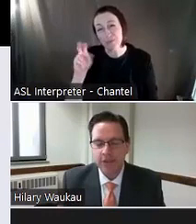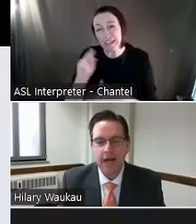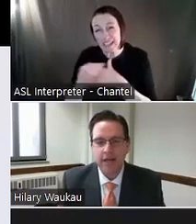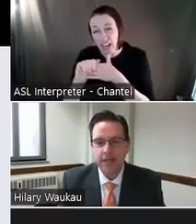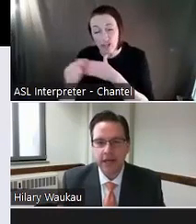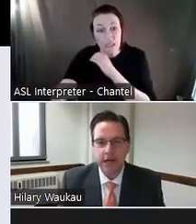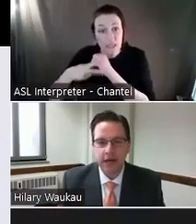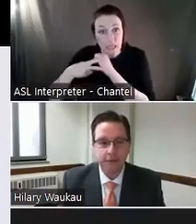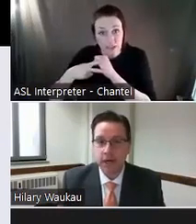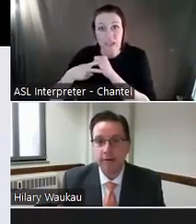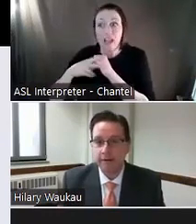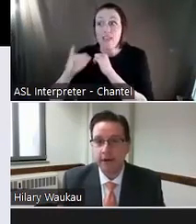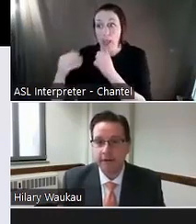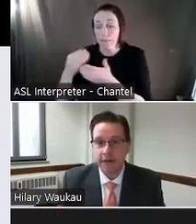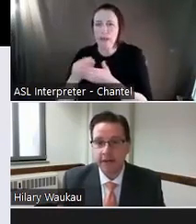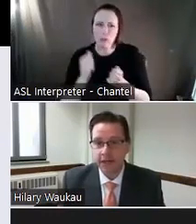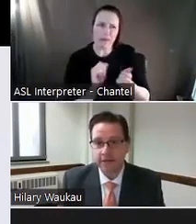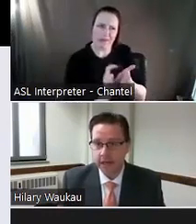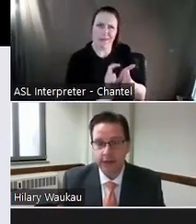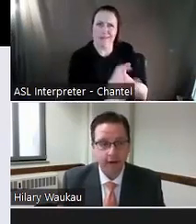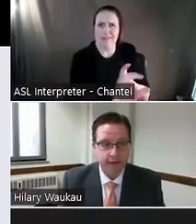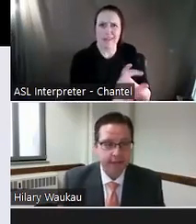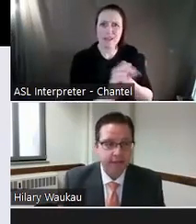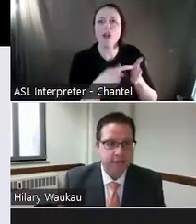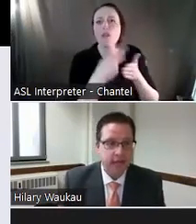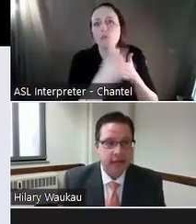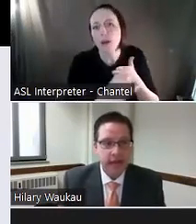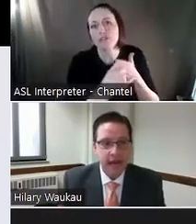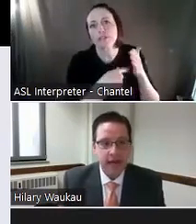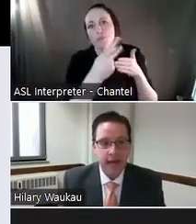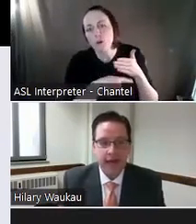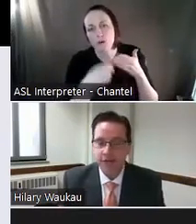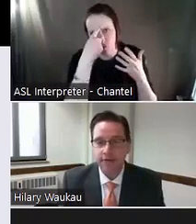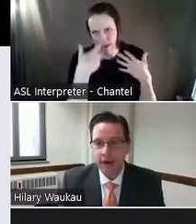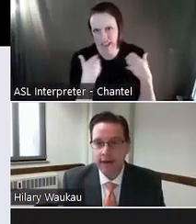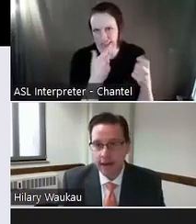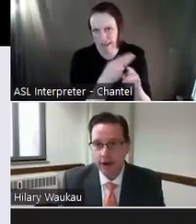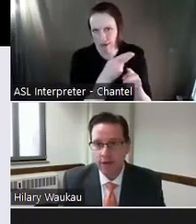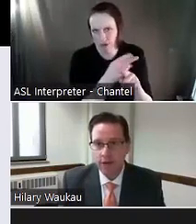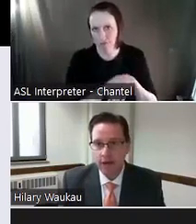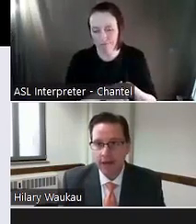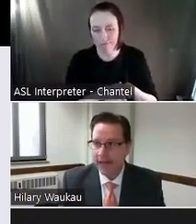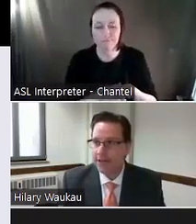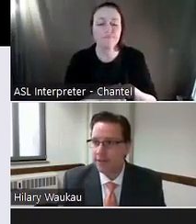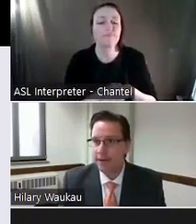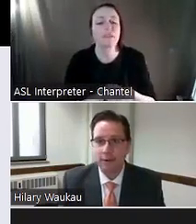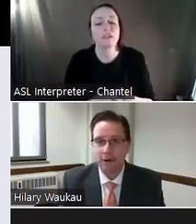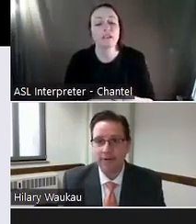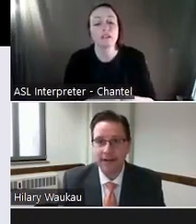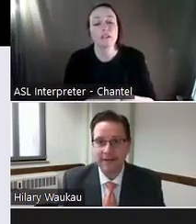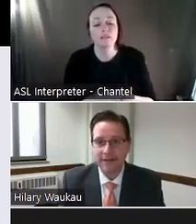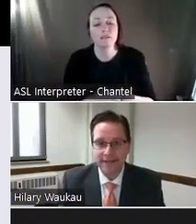into Wisconsin through a number of initiatives and healthcare initiatives. And as of right now, last week